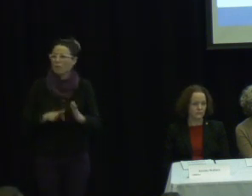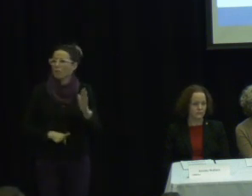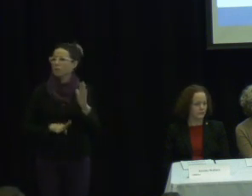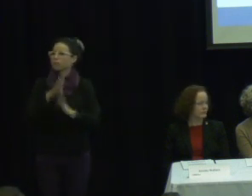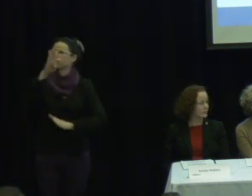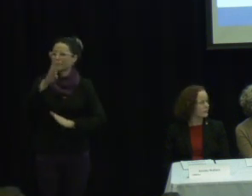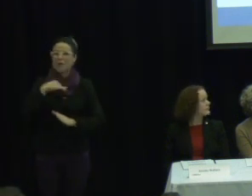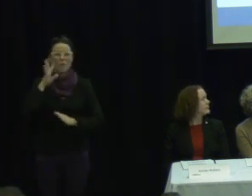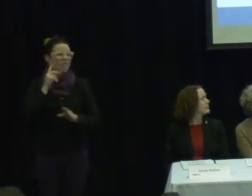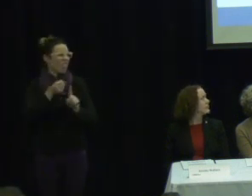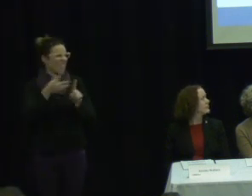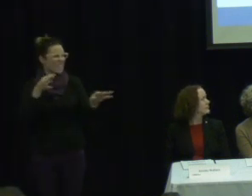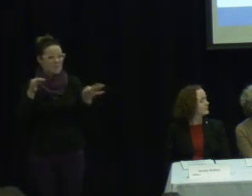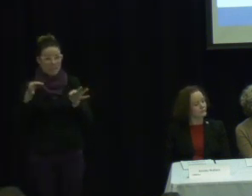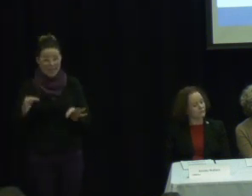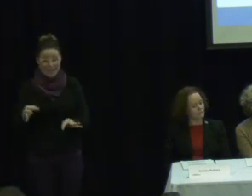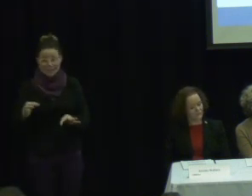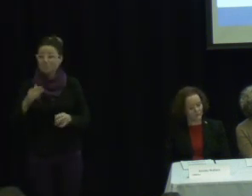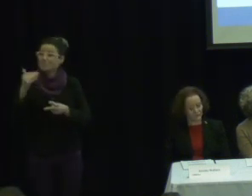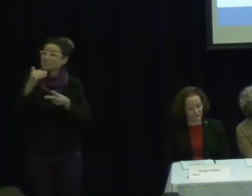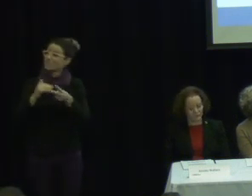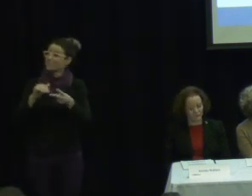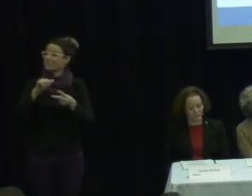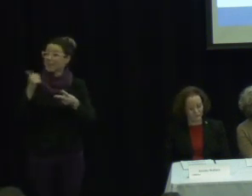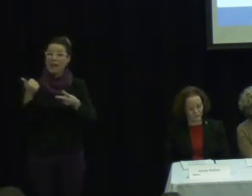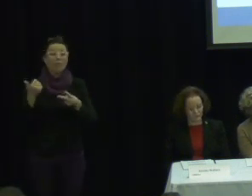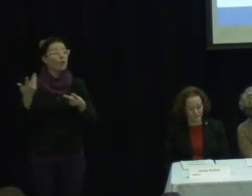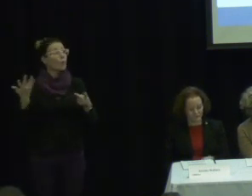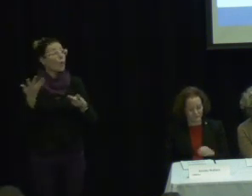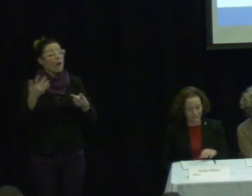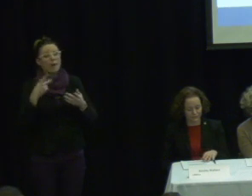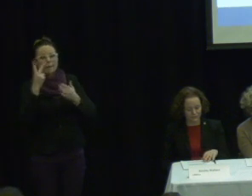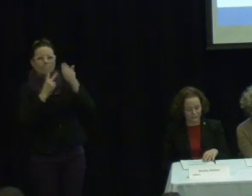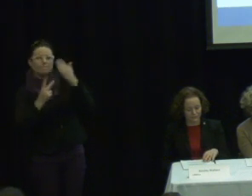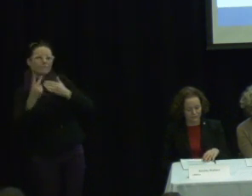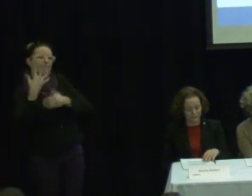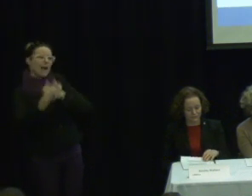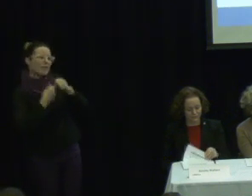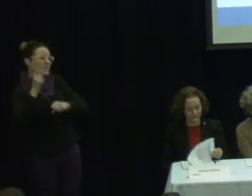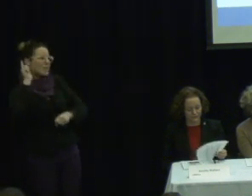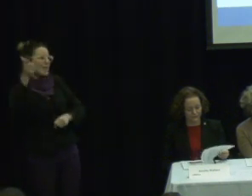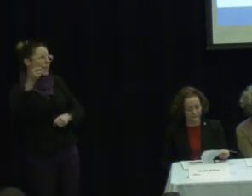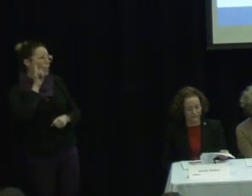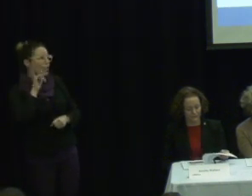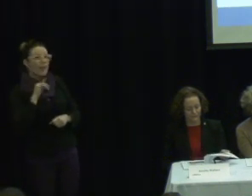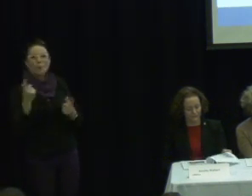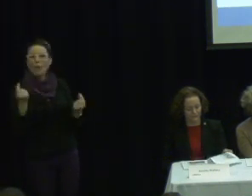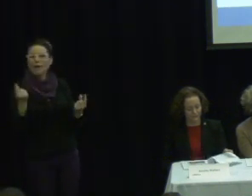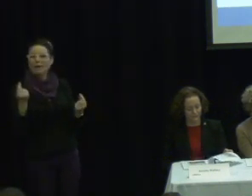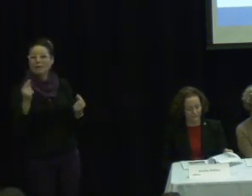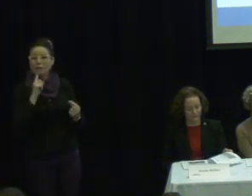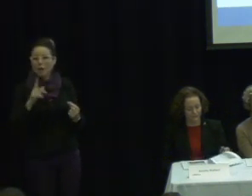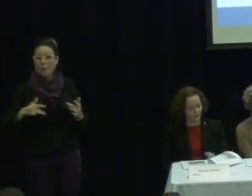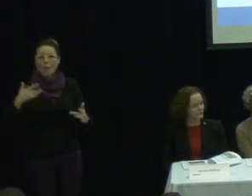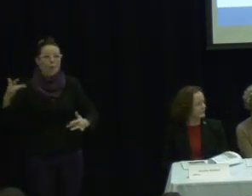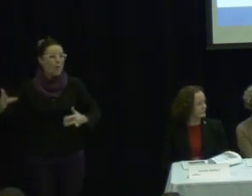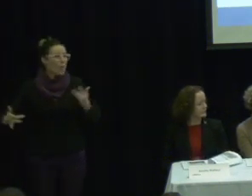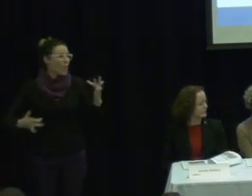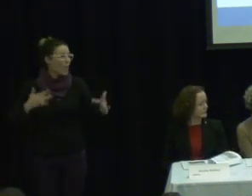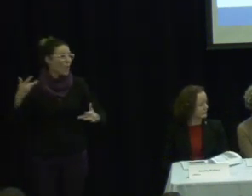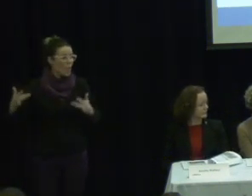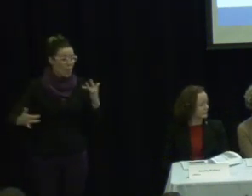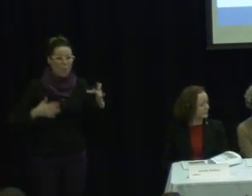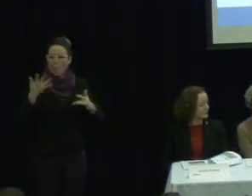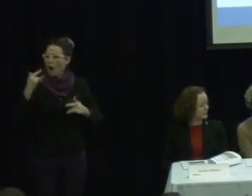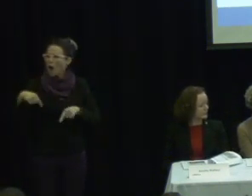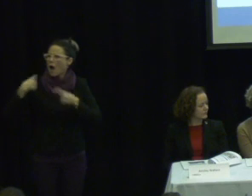to do today is talk about, what does the next 5 years look like? And it's pretty exciting. It's not, you know, we've been struggling to kind of